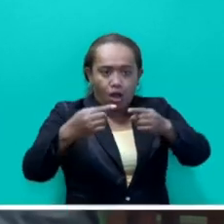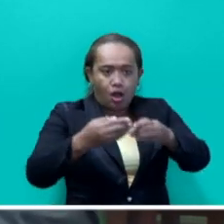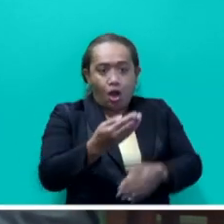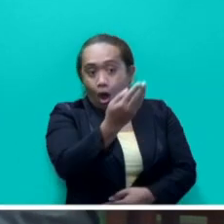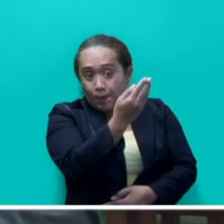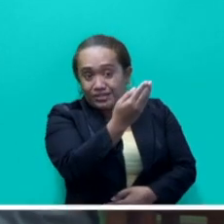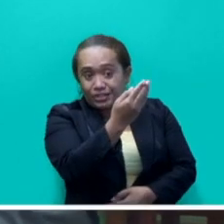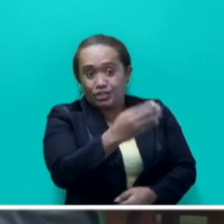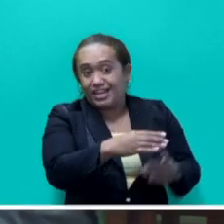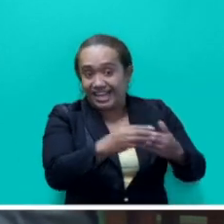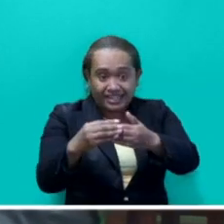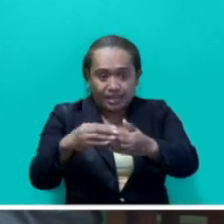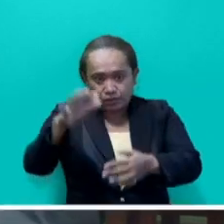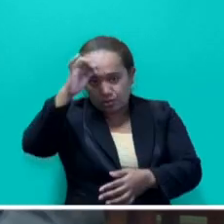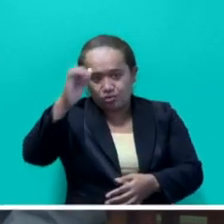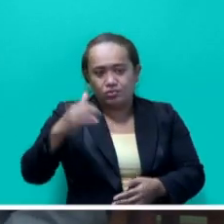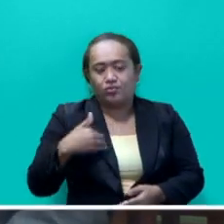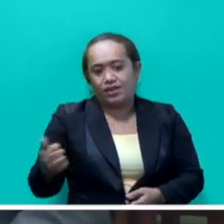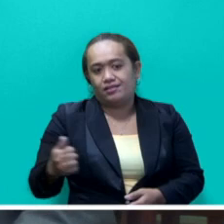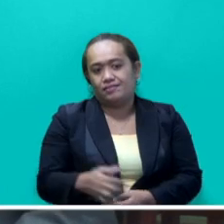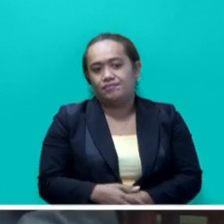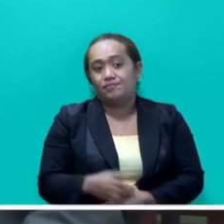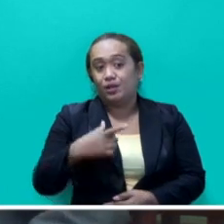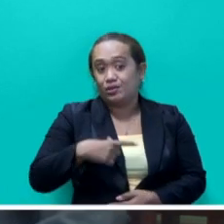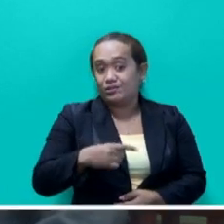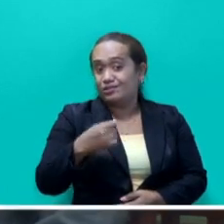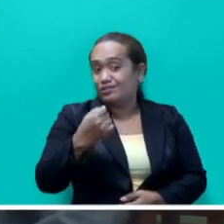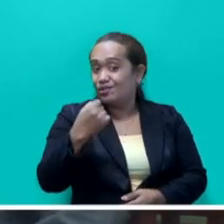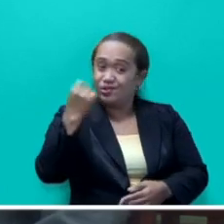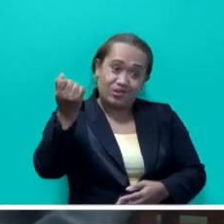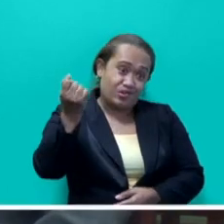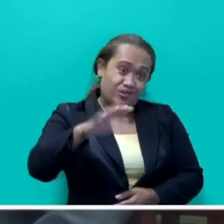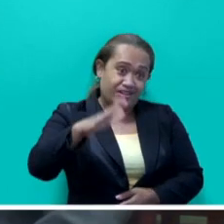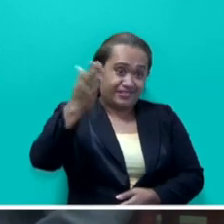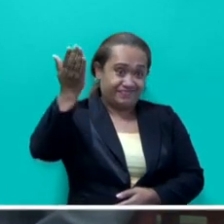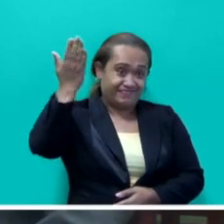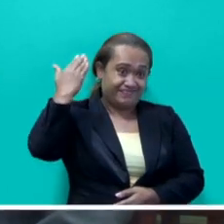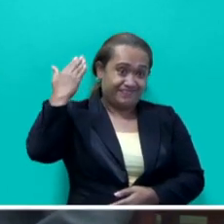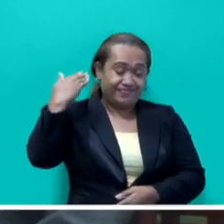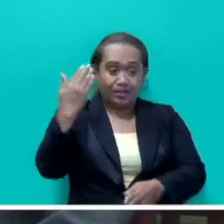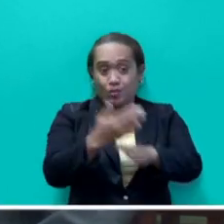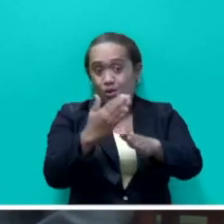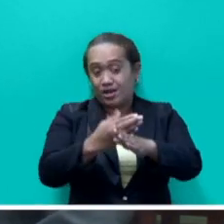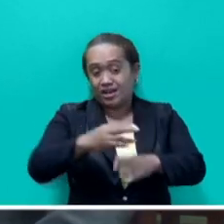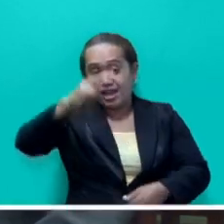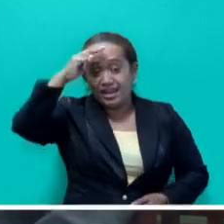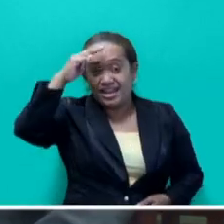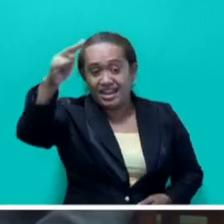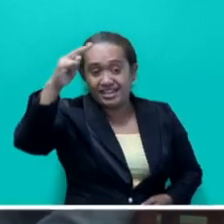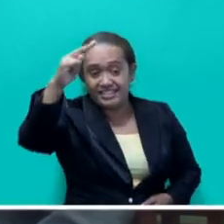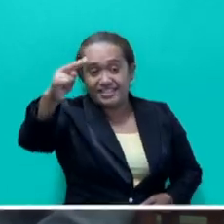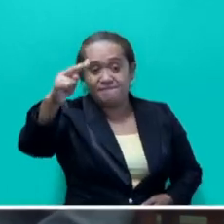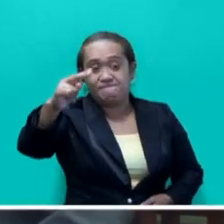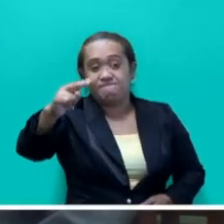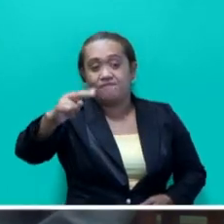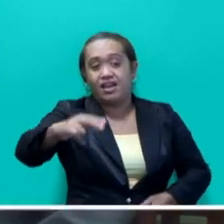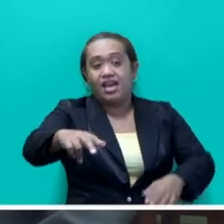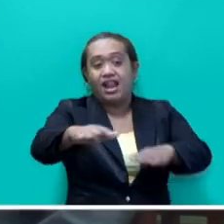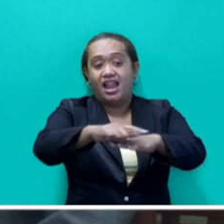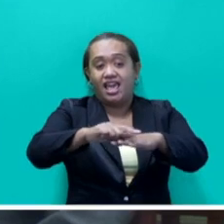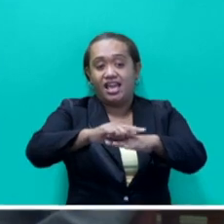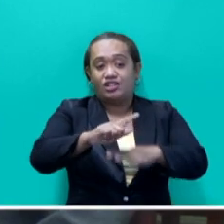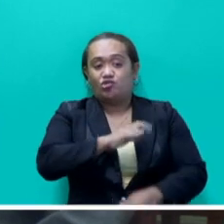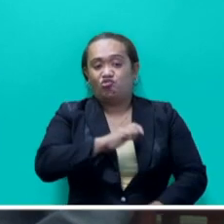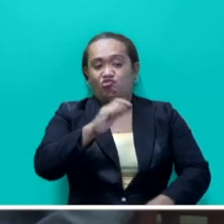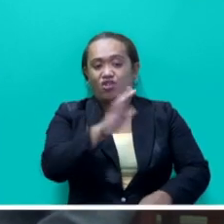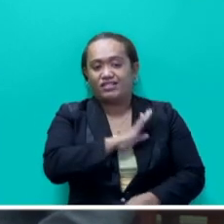As a former employee of the then Native Land Trust Board, and of course